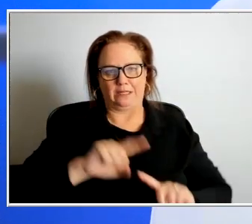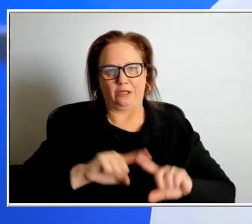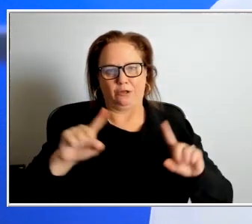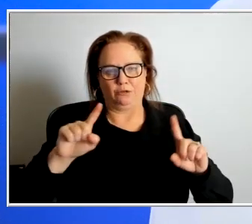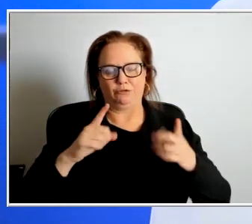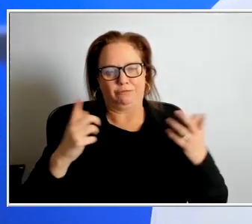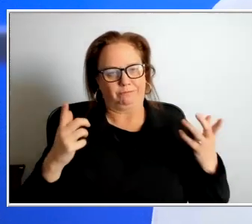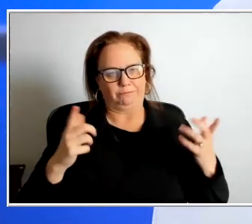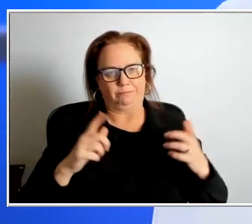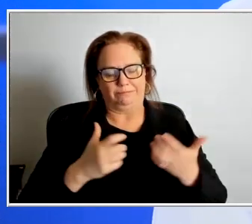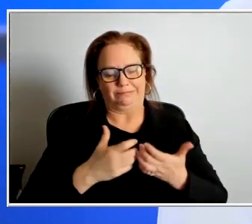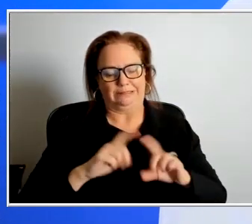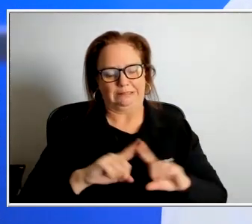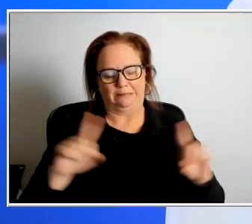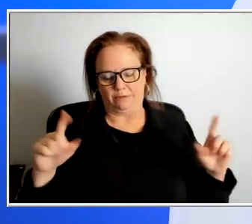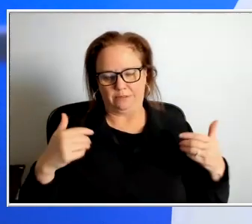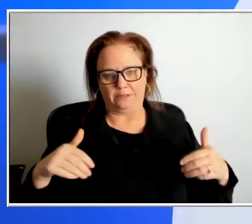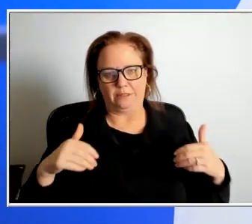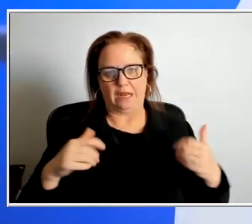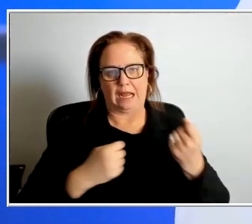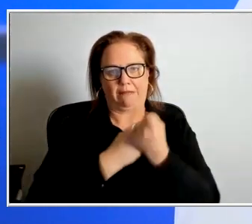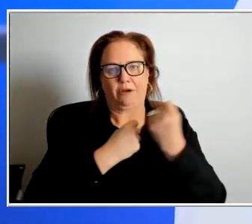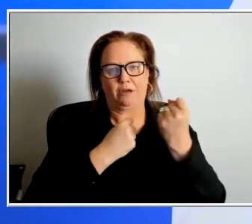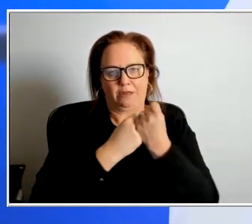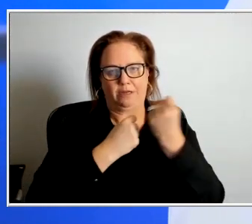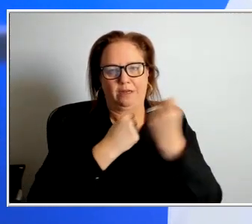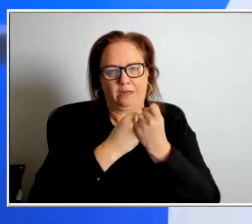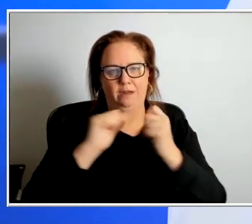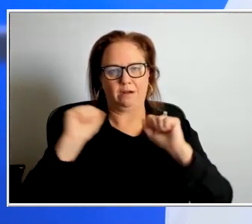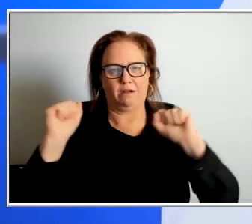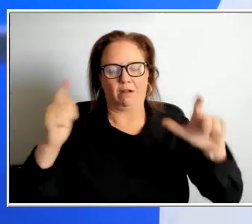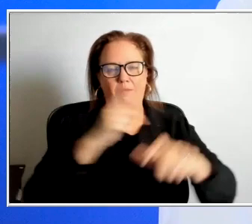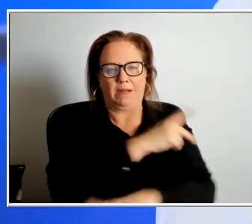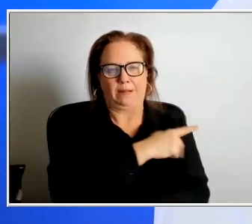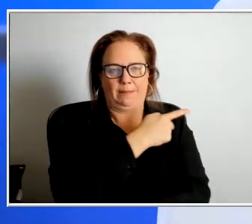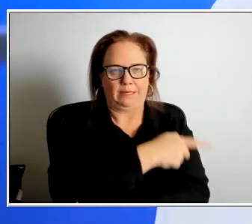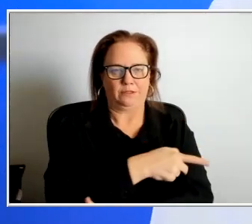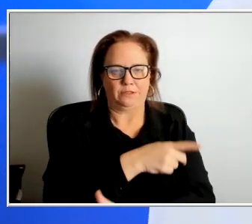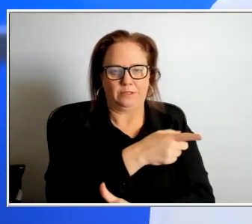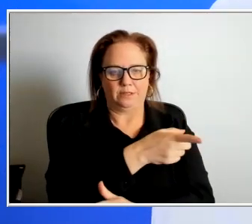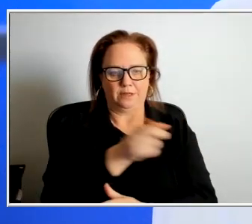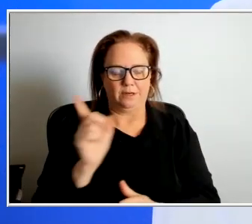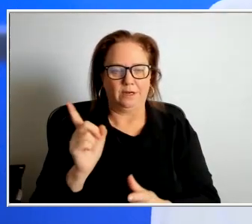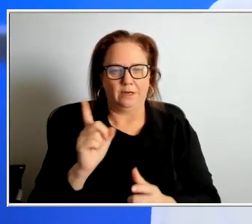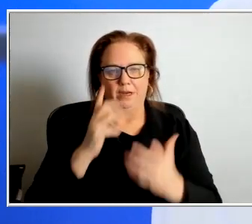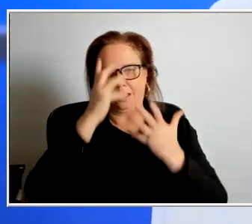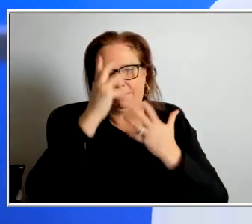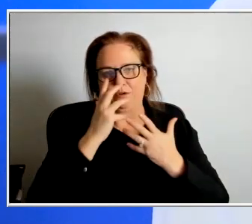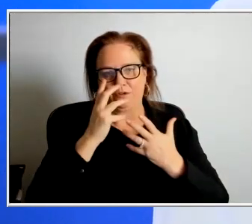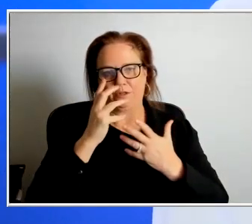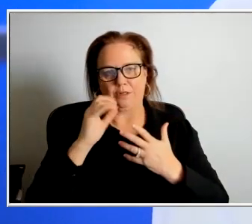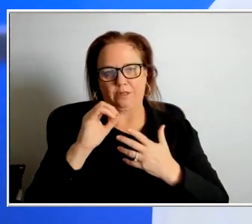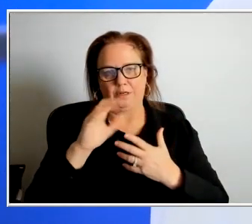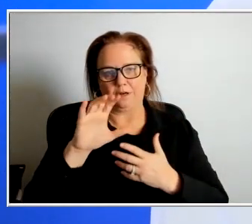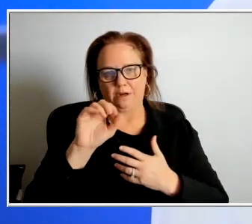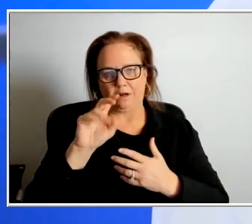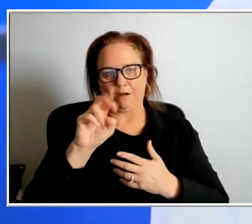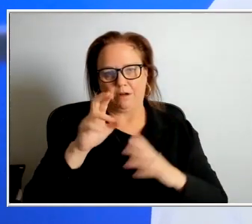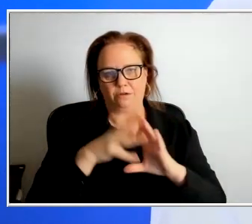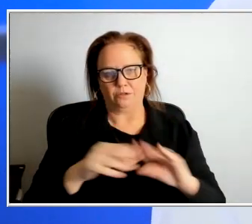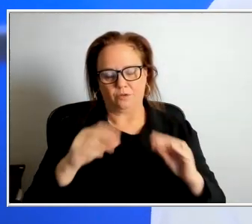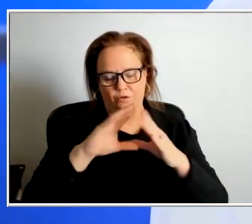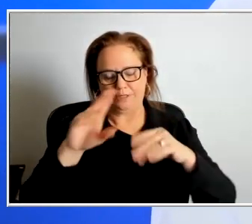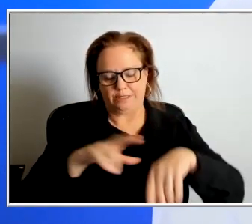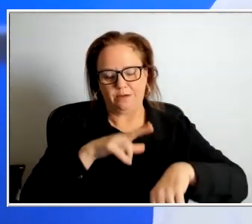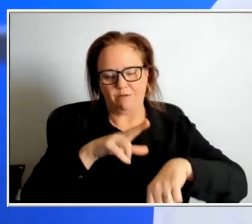and I advocate very strongly on all my patients' behalves, and unfortunately stories like Conor's are the norm rather than